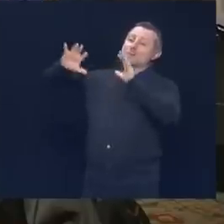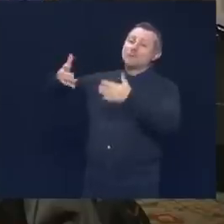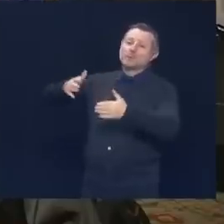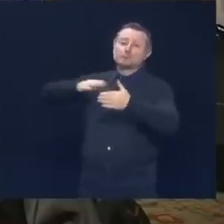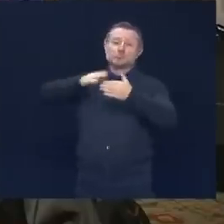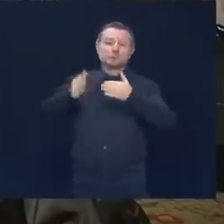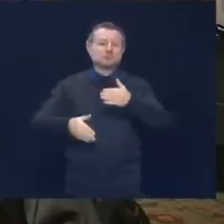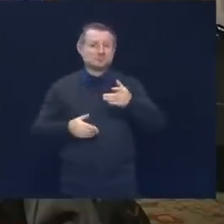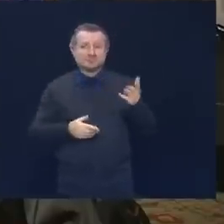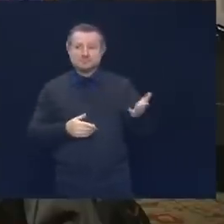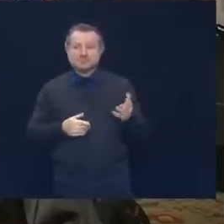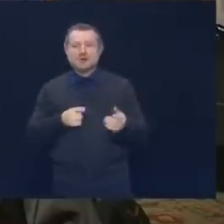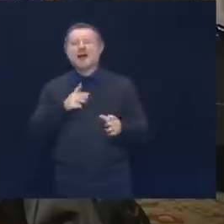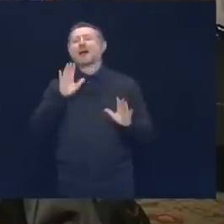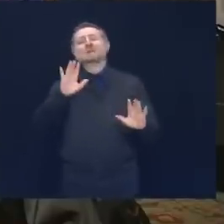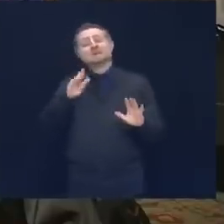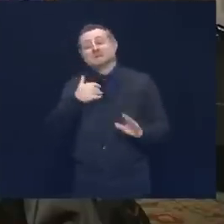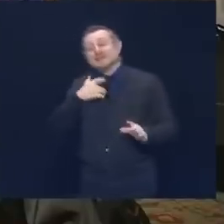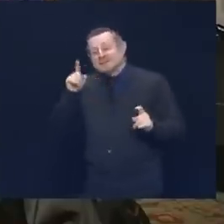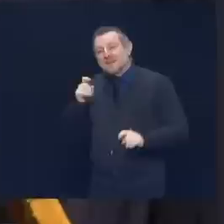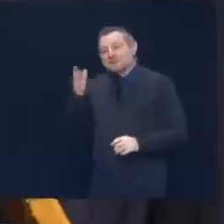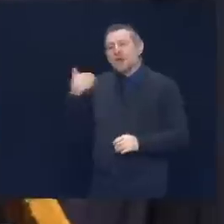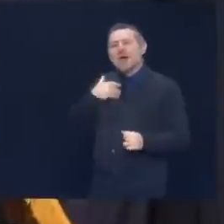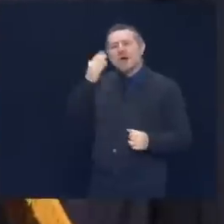you don't know how many cases there are,